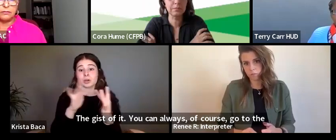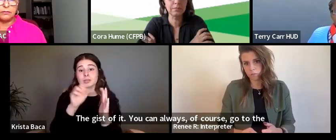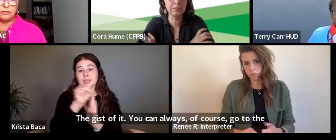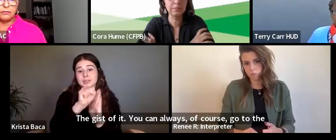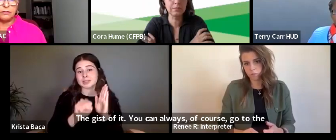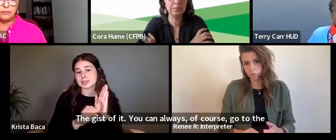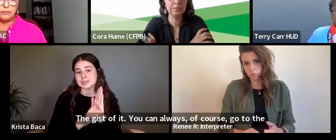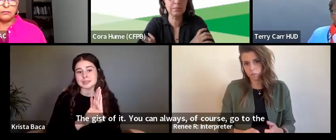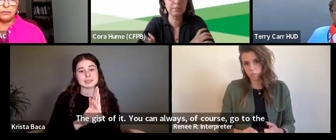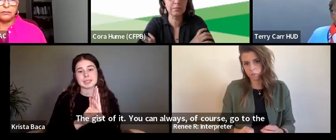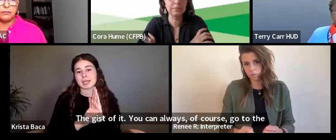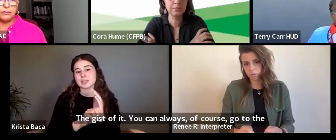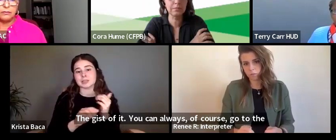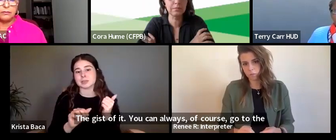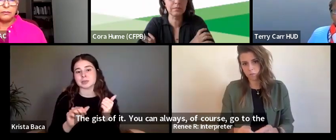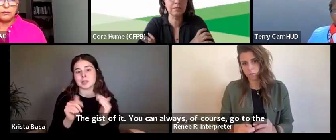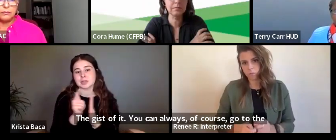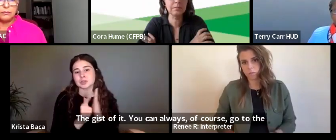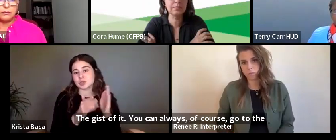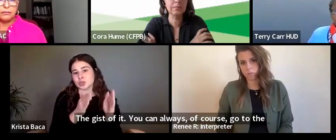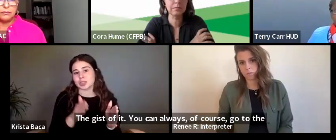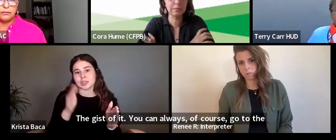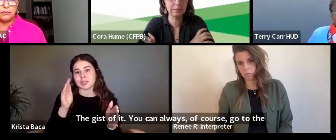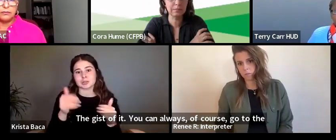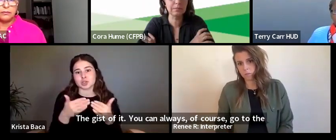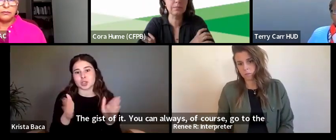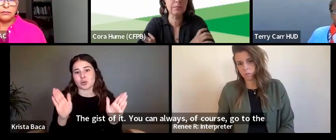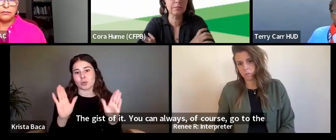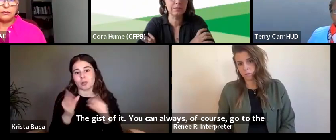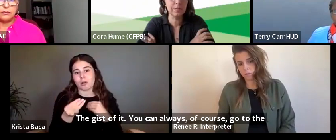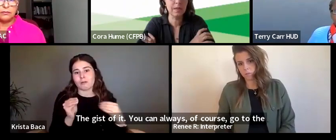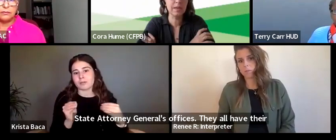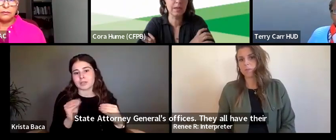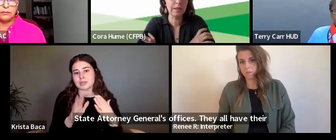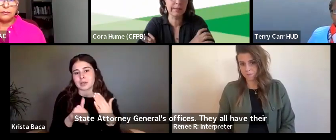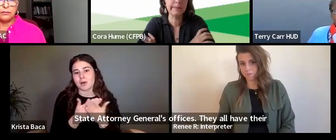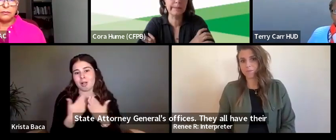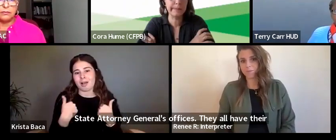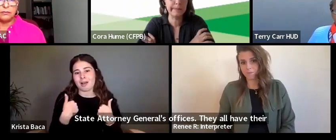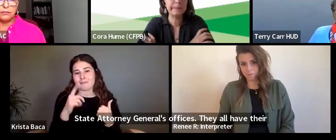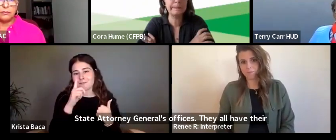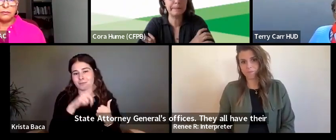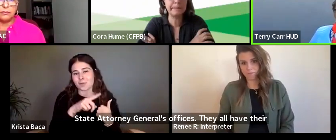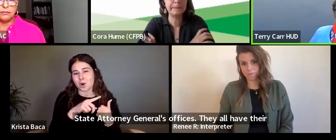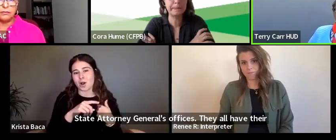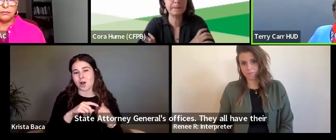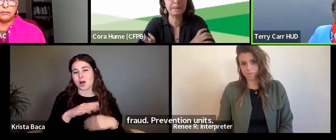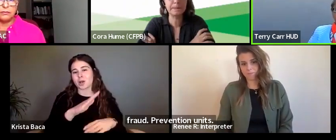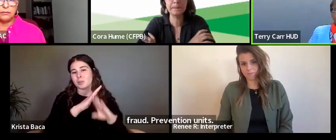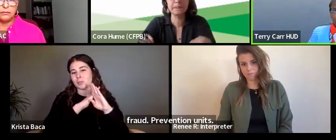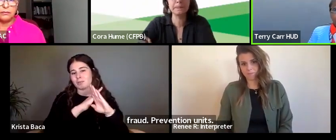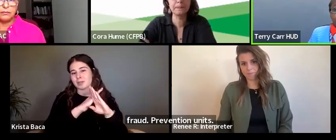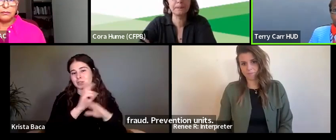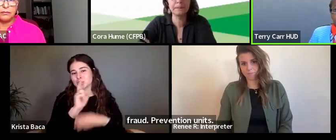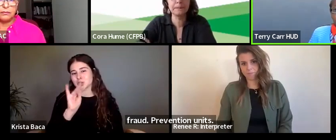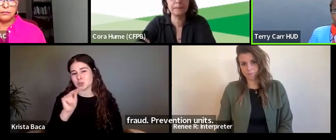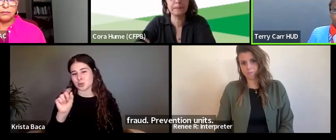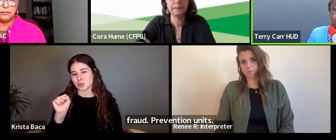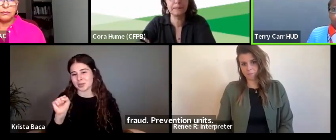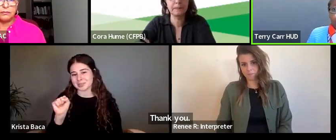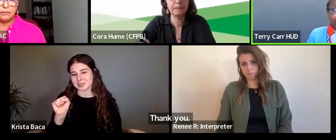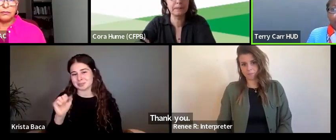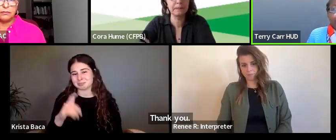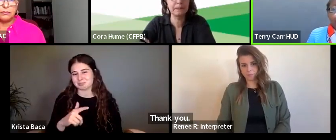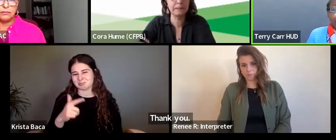offices. They all have their fraud prevention units. Thank you. All right, thanks. Odette, let me turn to